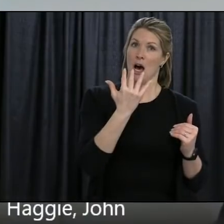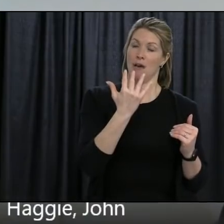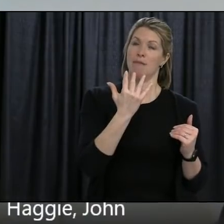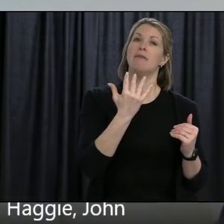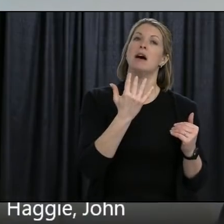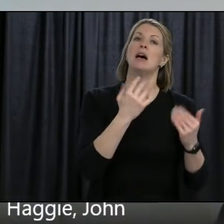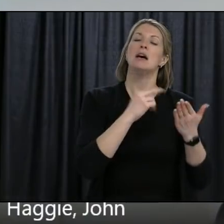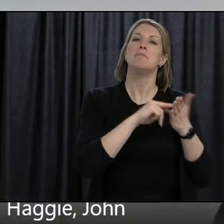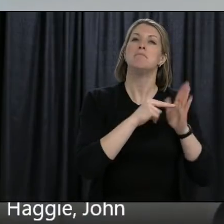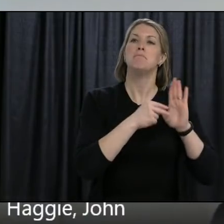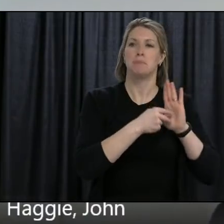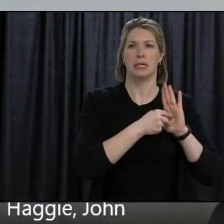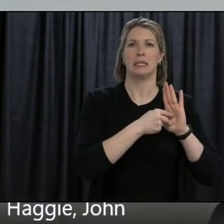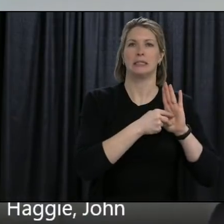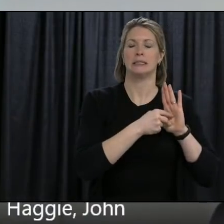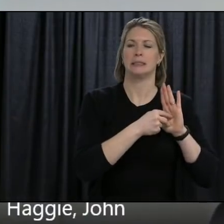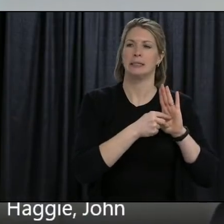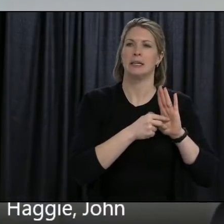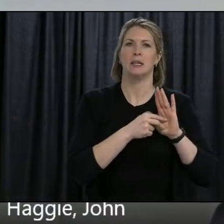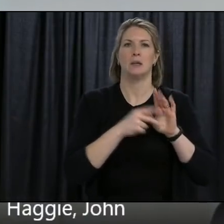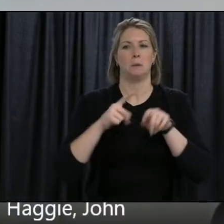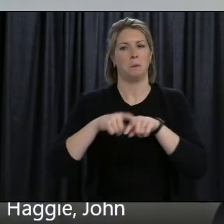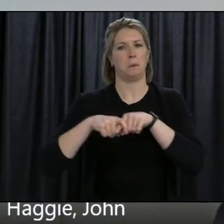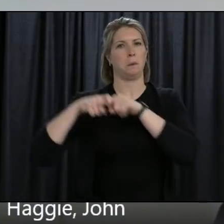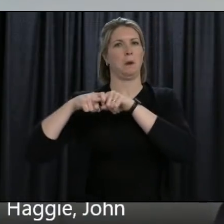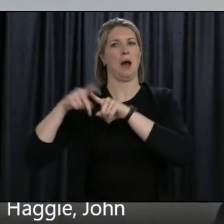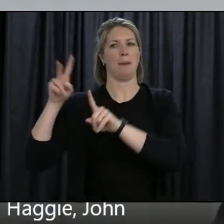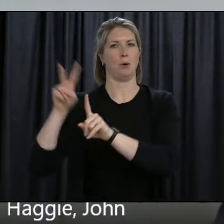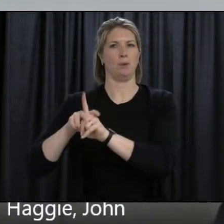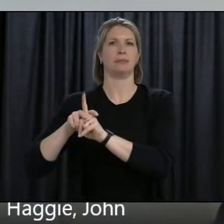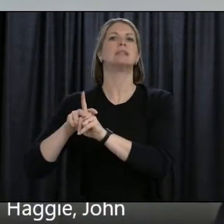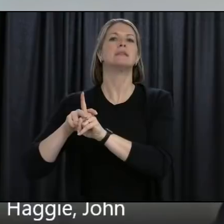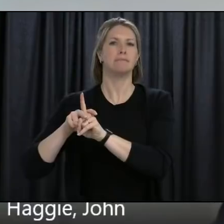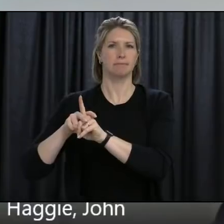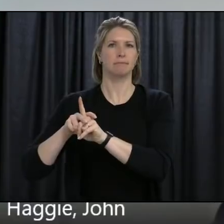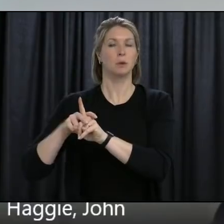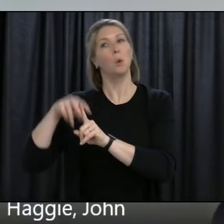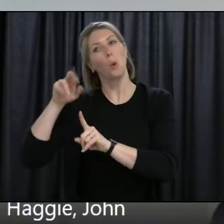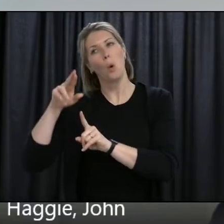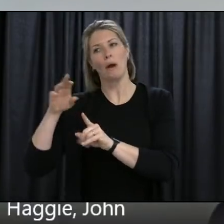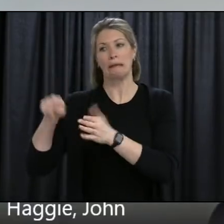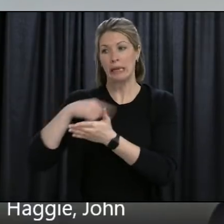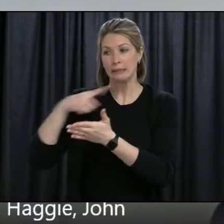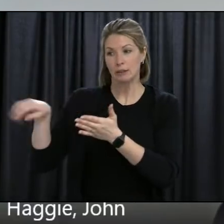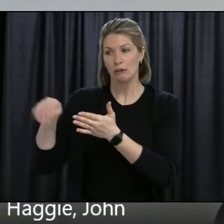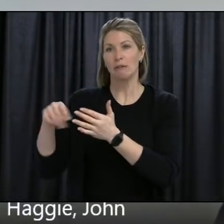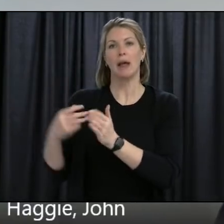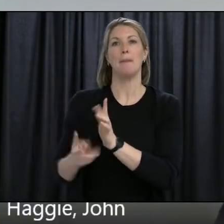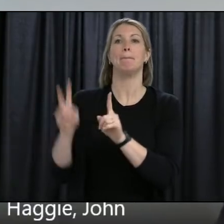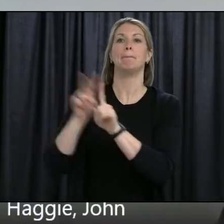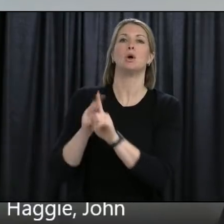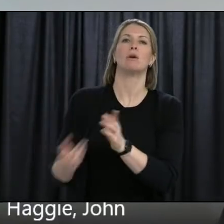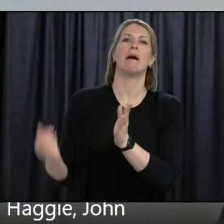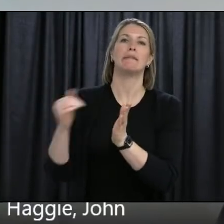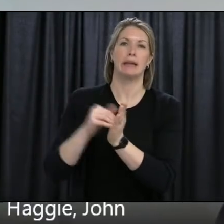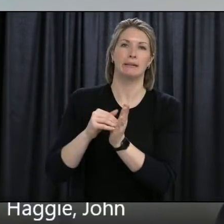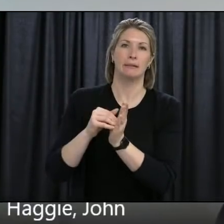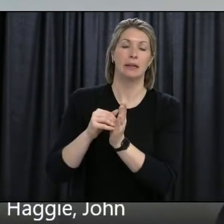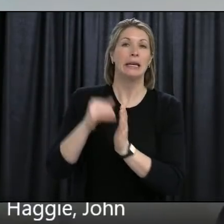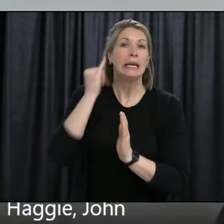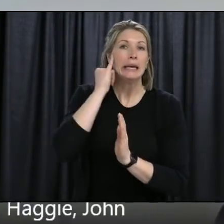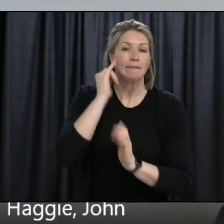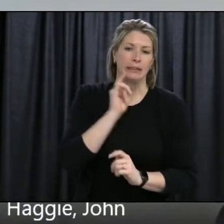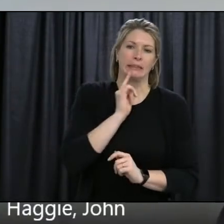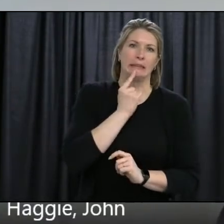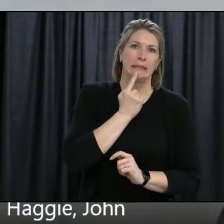clinicians will be expected to filter their clinic appointments for those people who they felt could not or should not wait